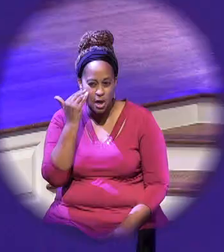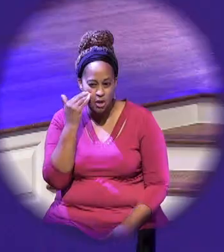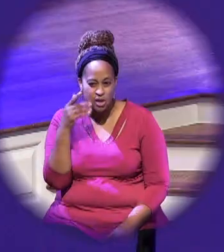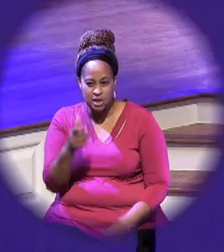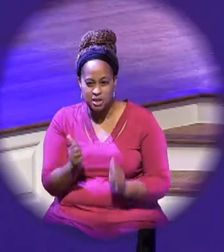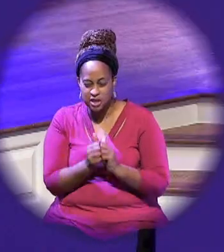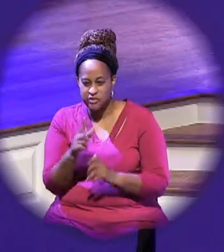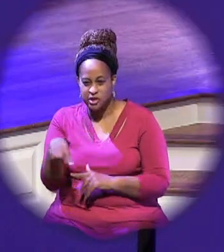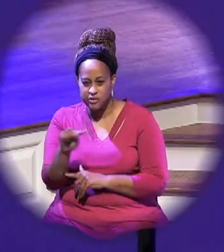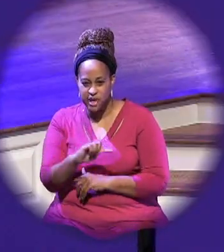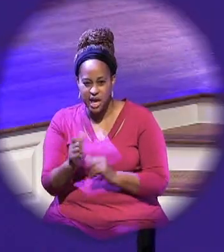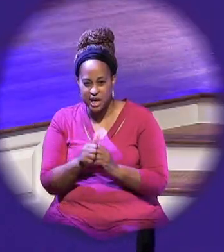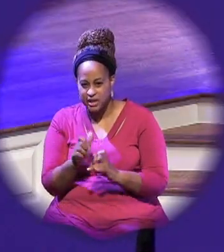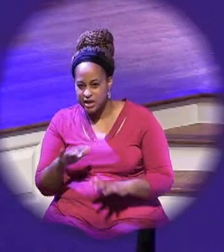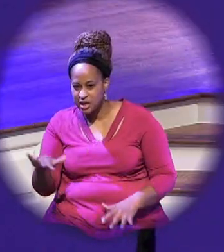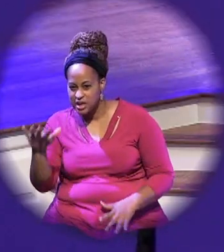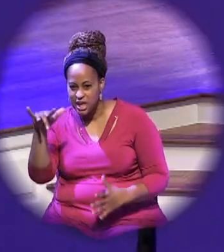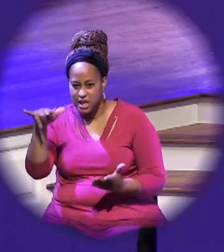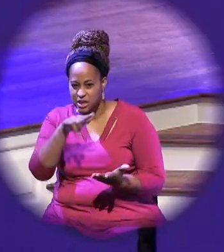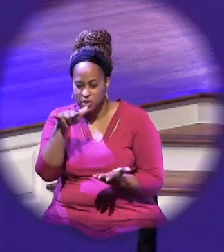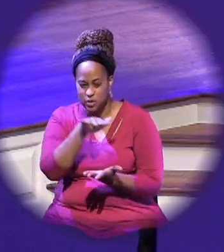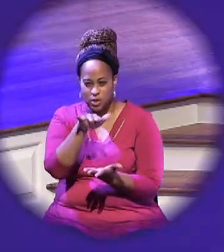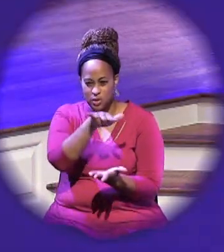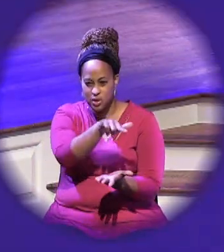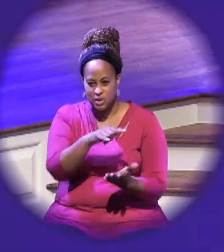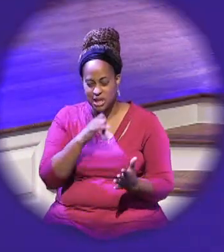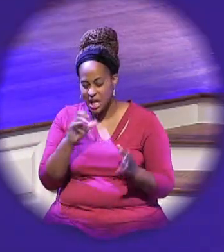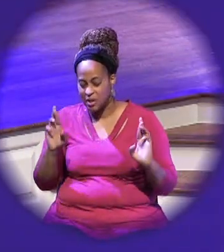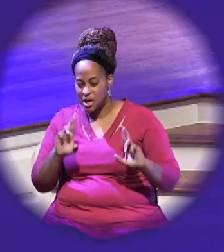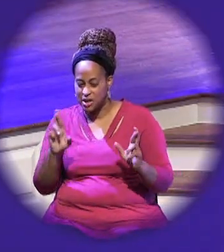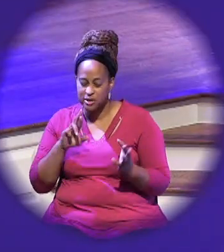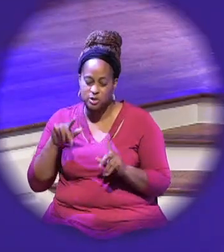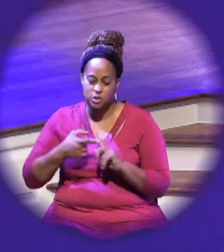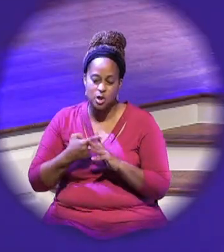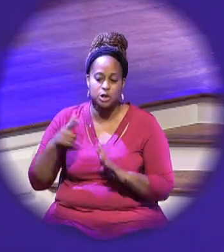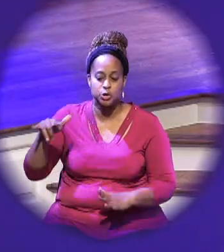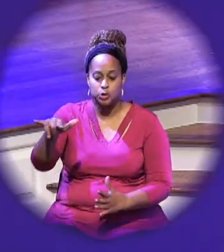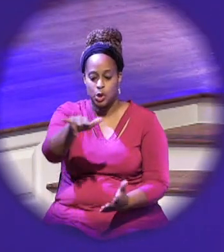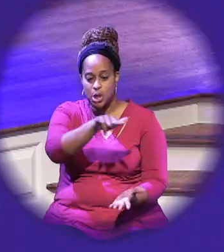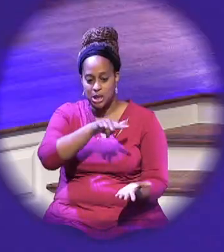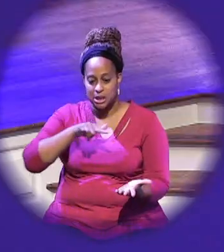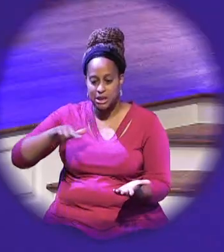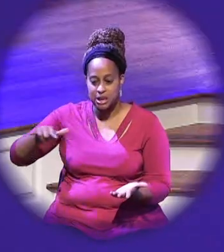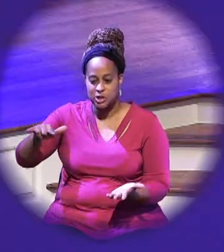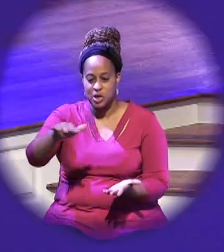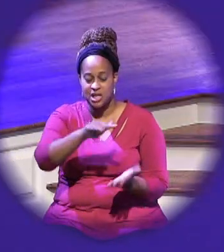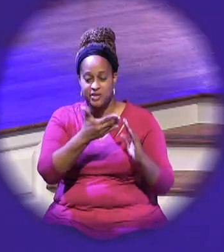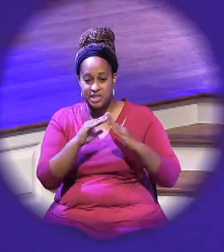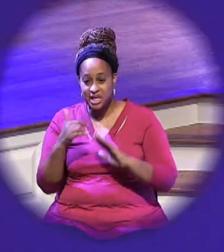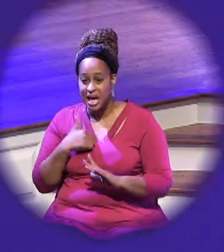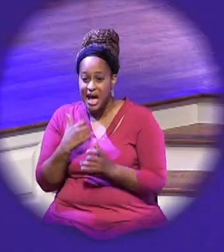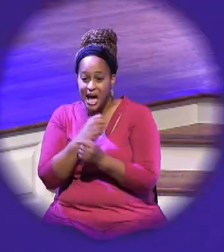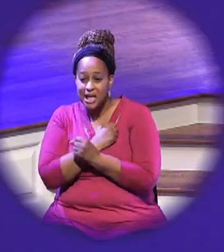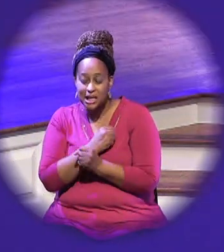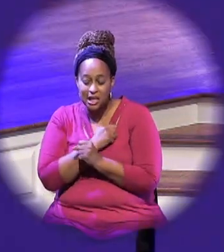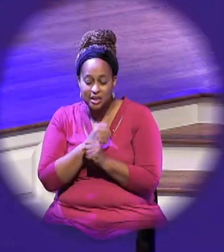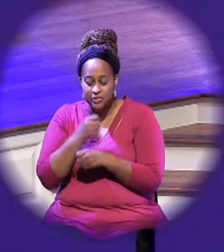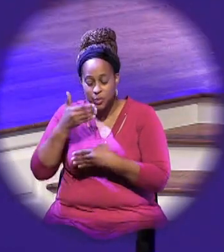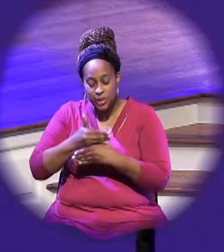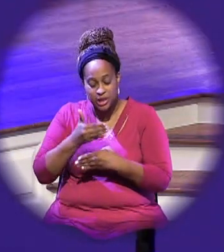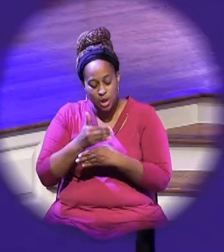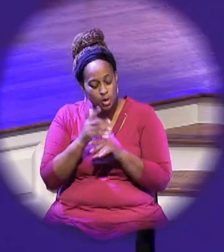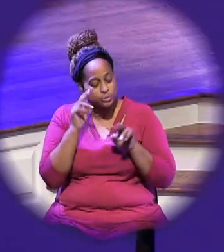burn off a little fuel or maybe it's not quite their turn to land yet and they'll start circling the city. And when they do that, I love to look out the